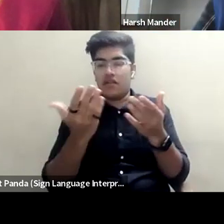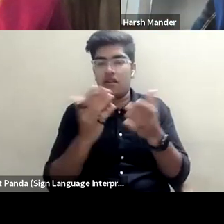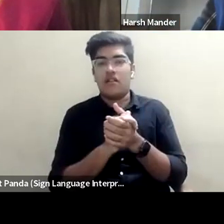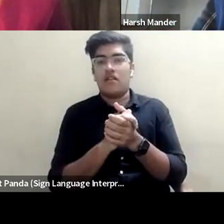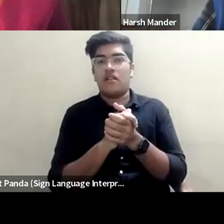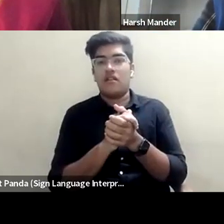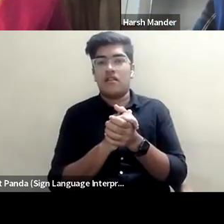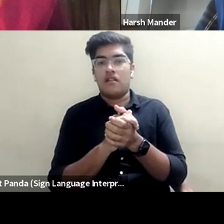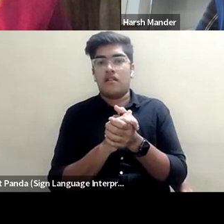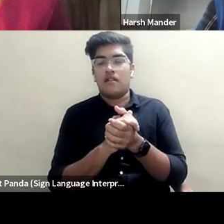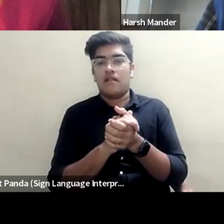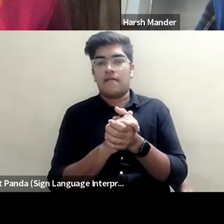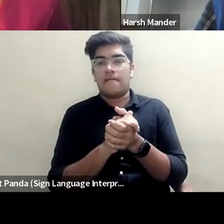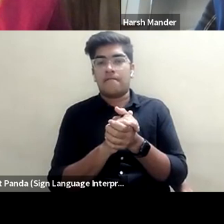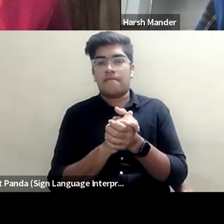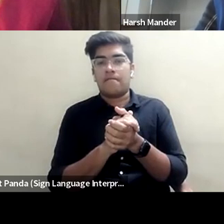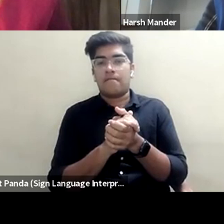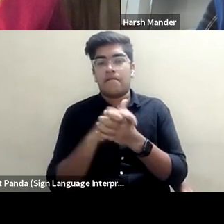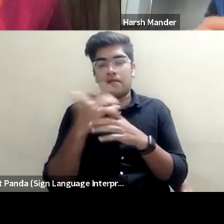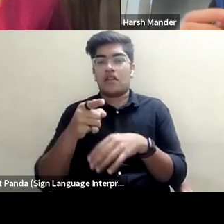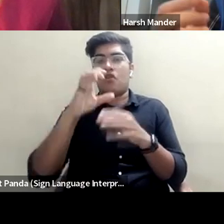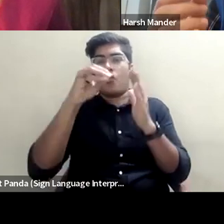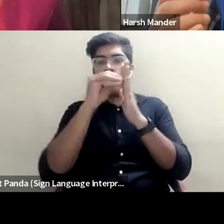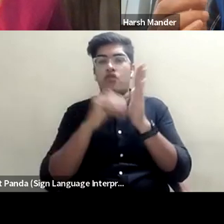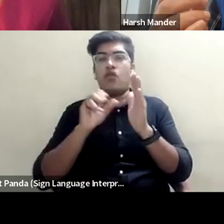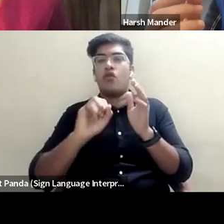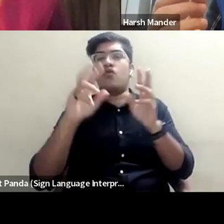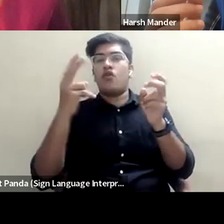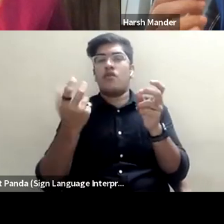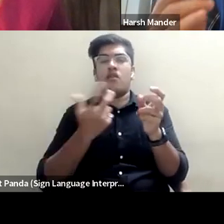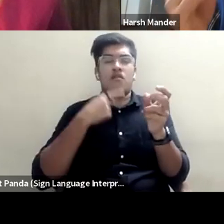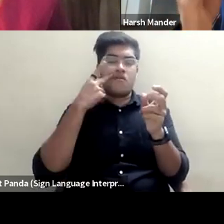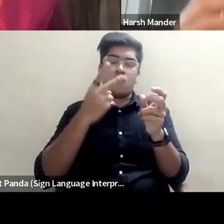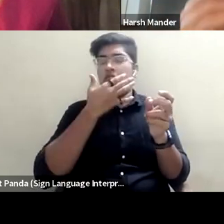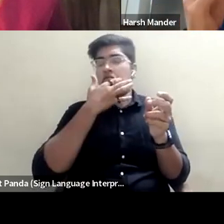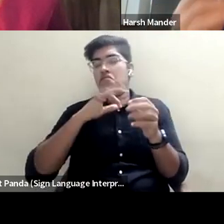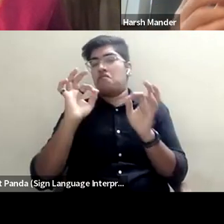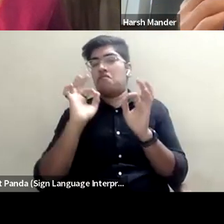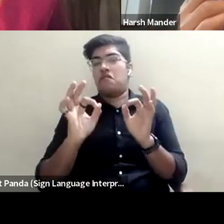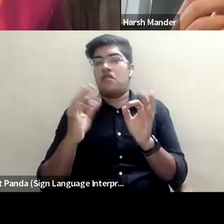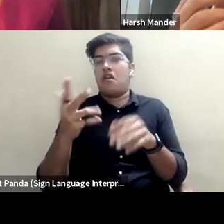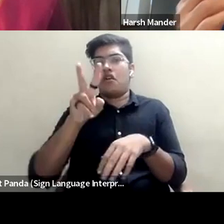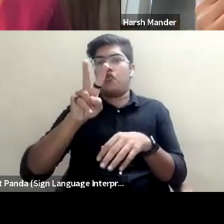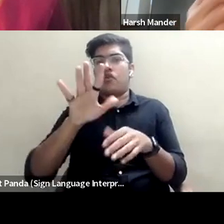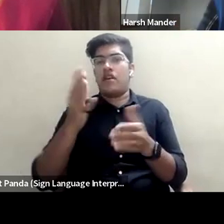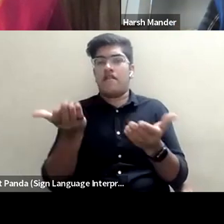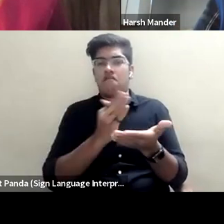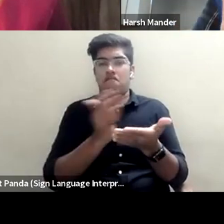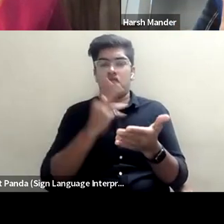and constitutional morality in a sense. And it's a beautiful judgment because it's just 25 pages. It makes a very, very